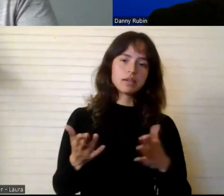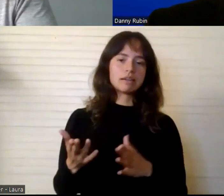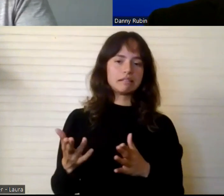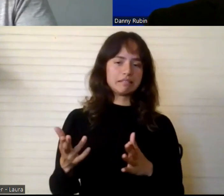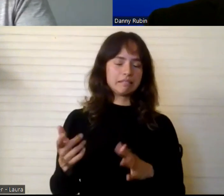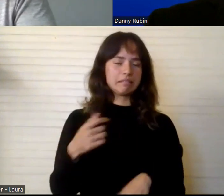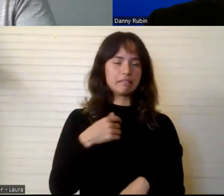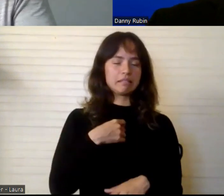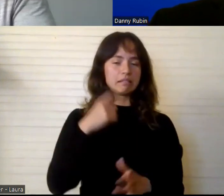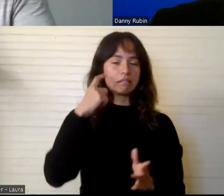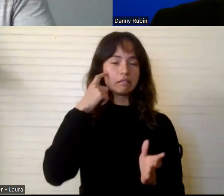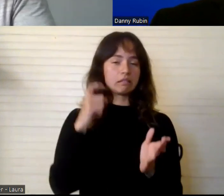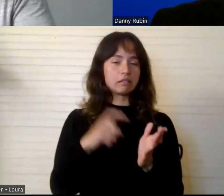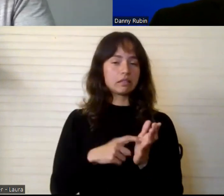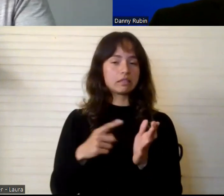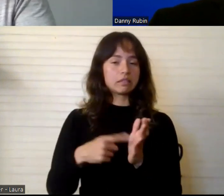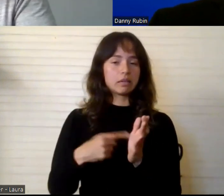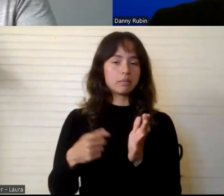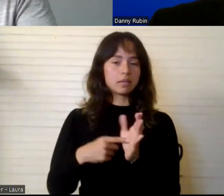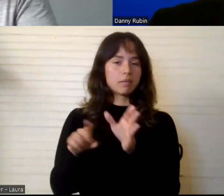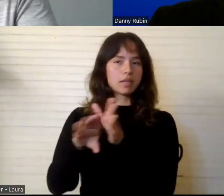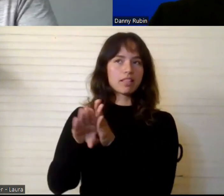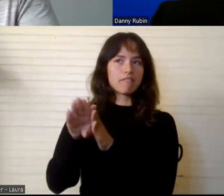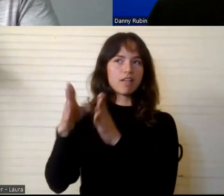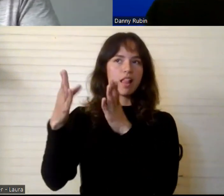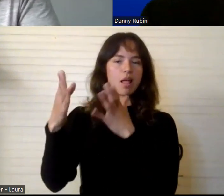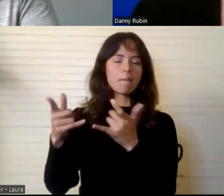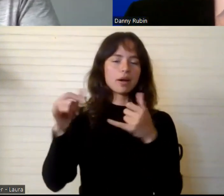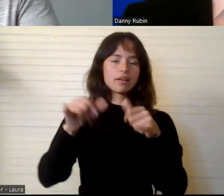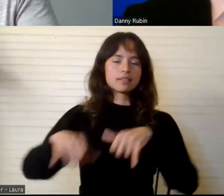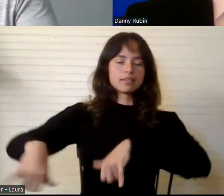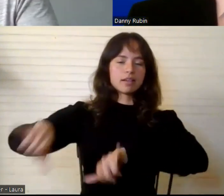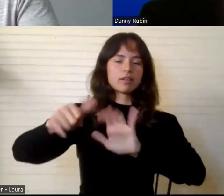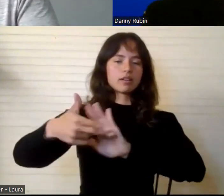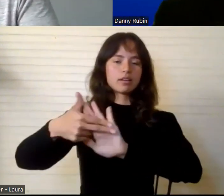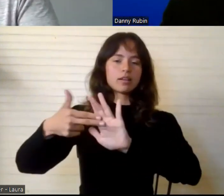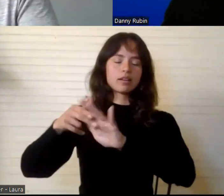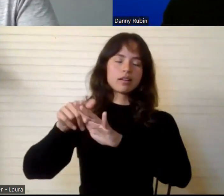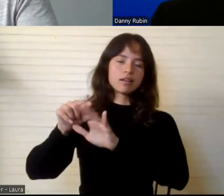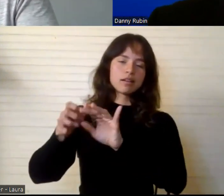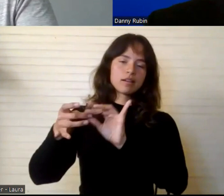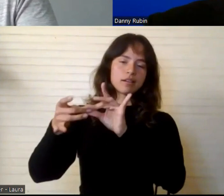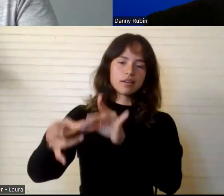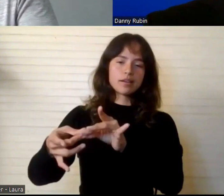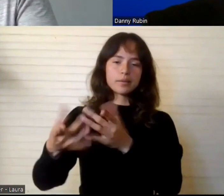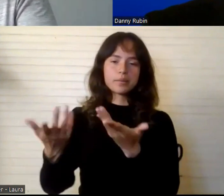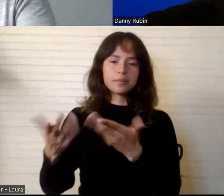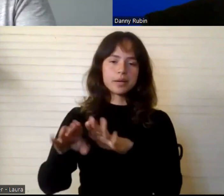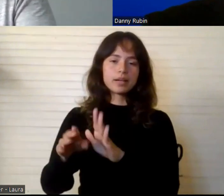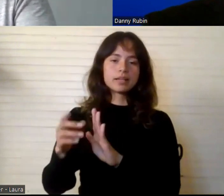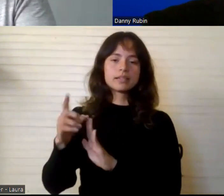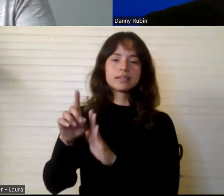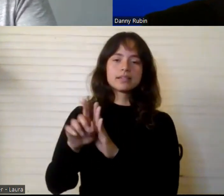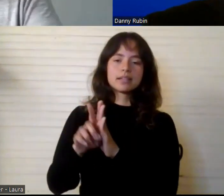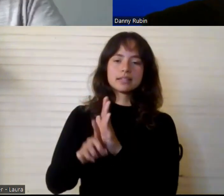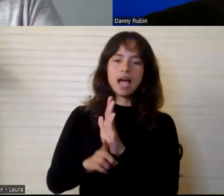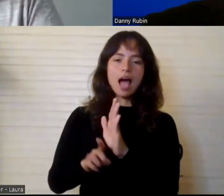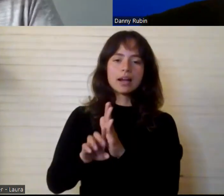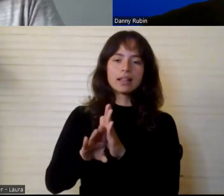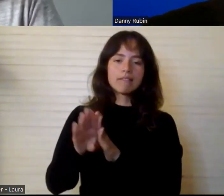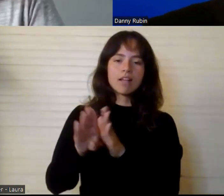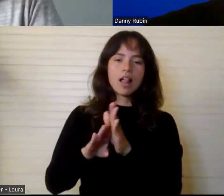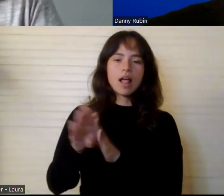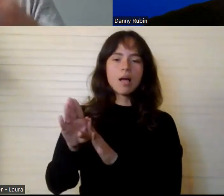but developers tend to be much more focused on technical aspects of design and development. And they're much more accustomed to speaking to a computer or